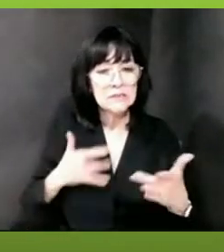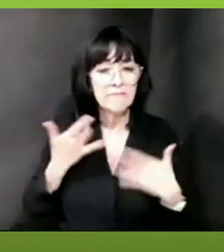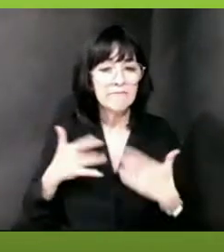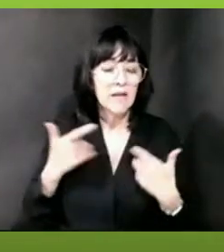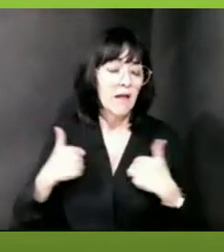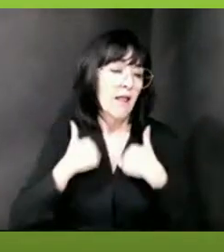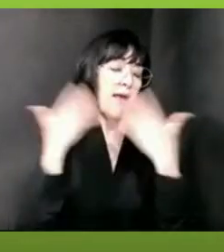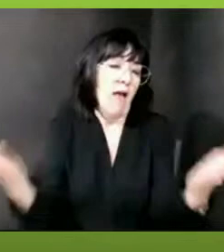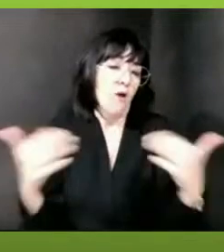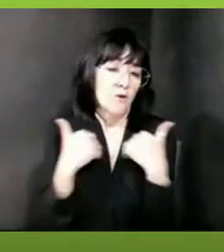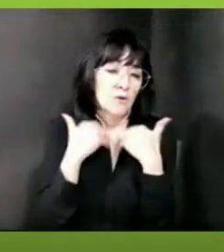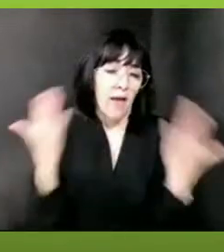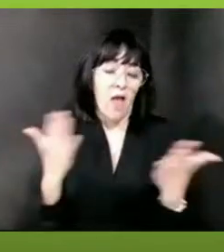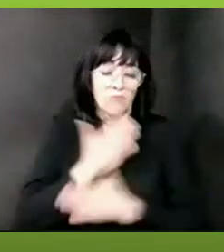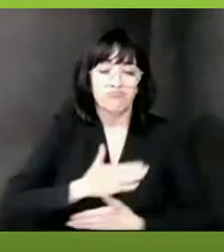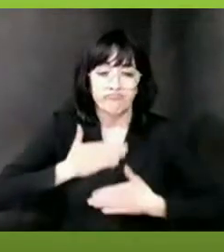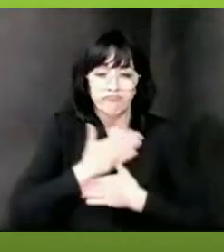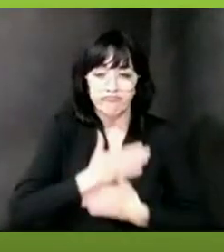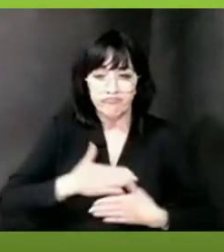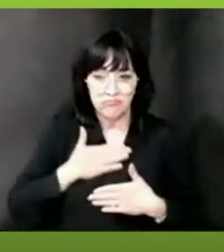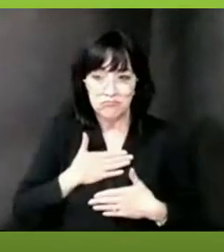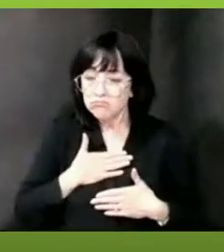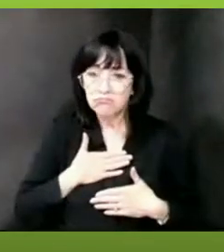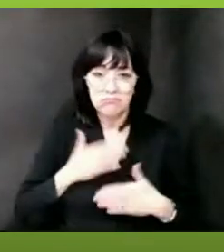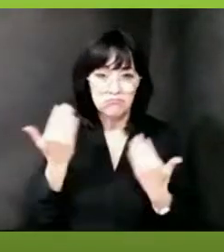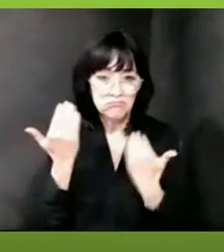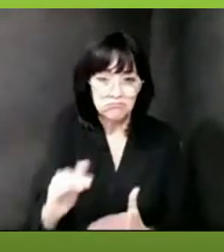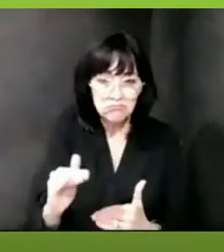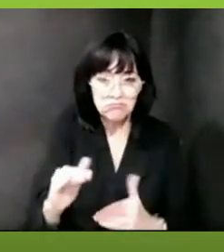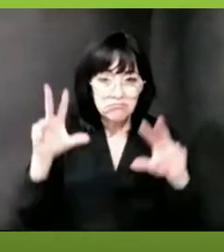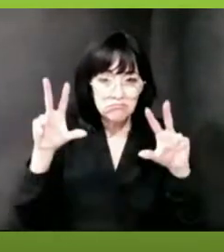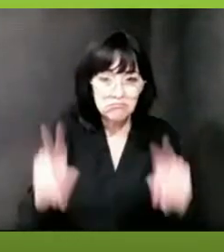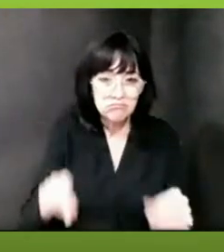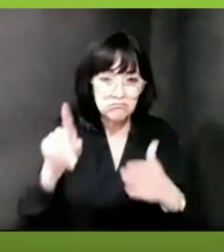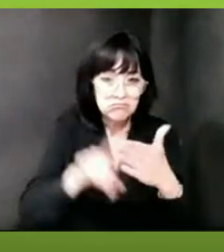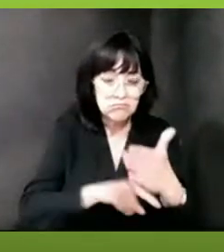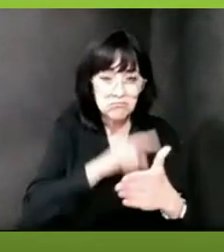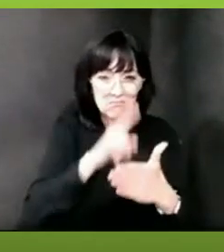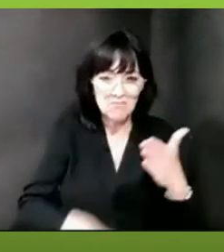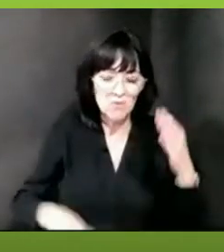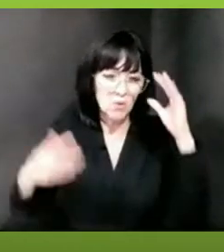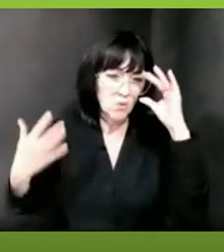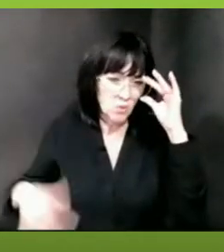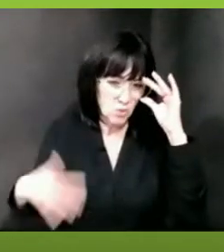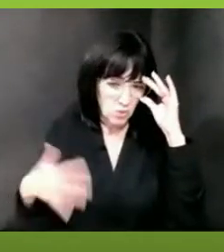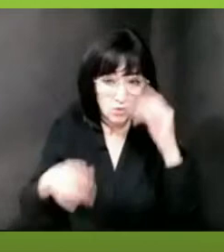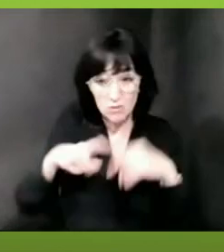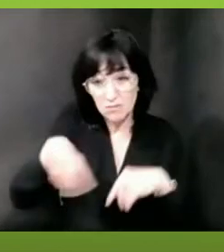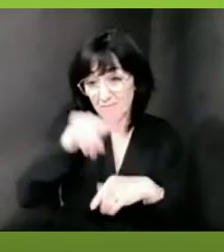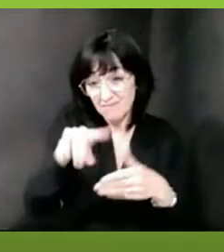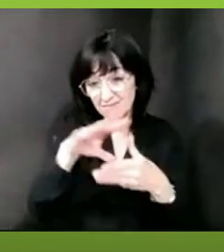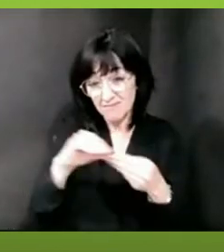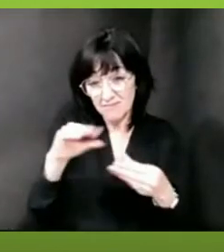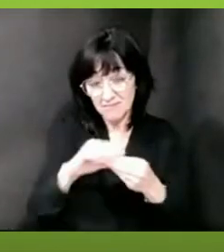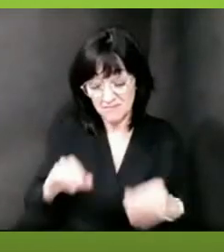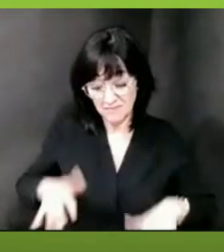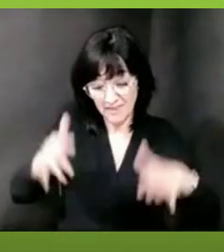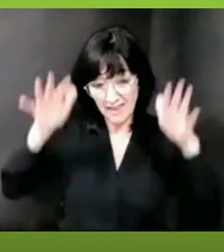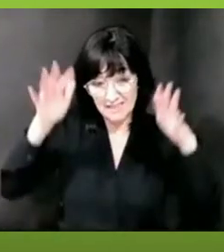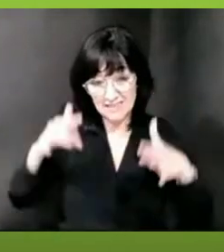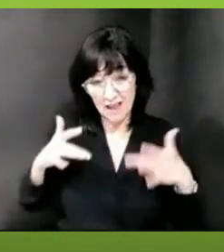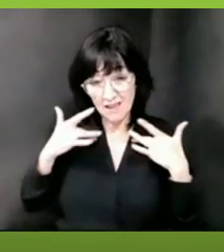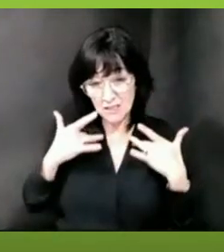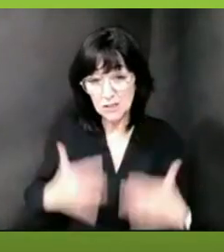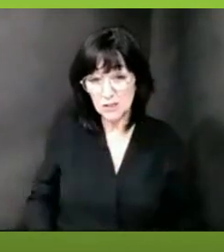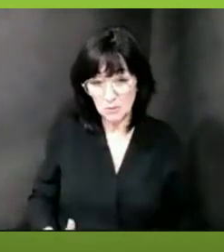and excitement for school can diminish. I know, again, anxiety and depression was brought up. And with the pandemic, it is